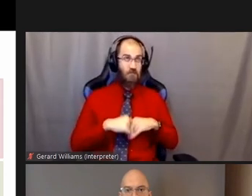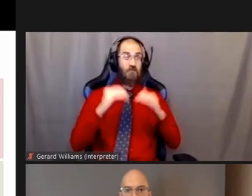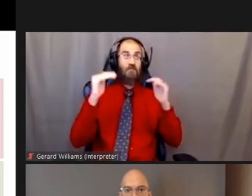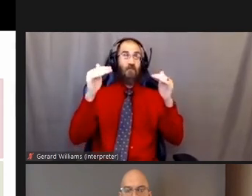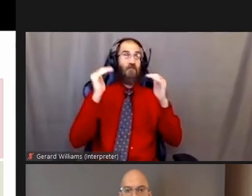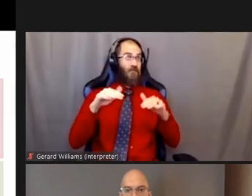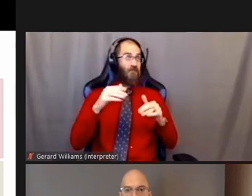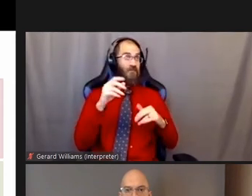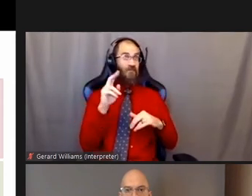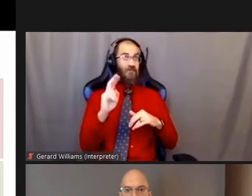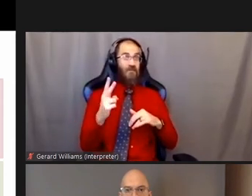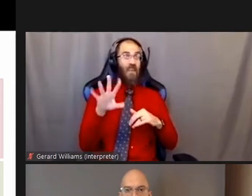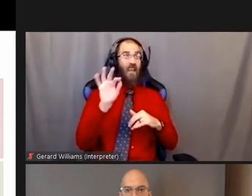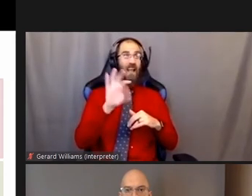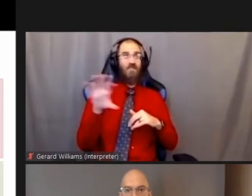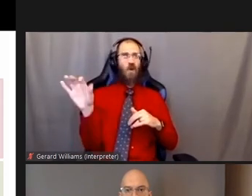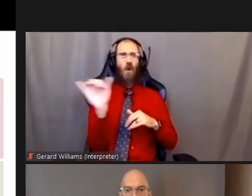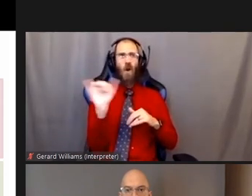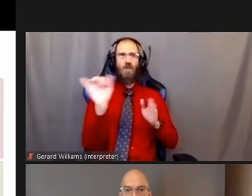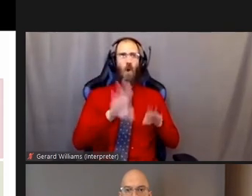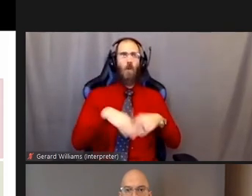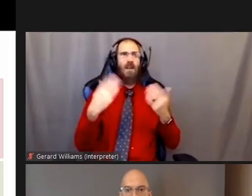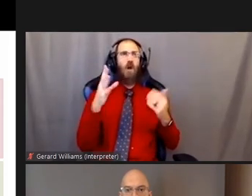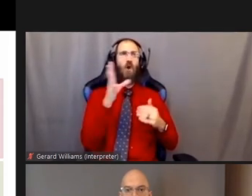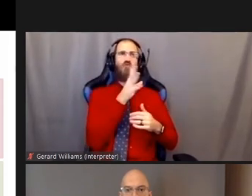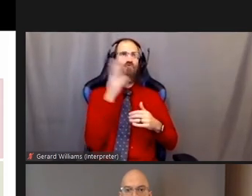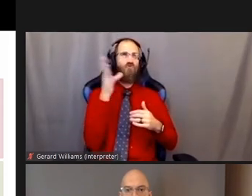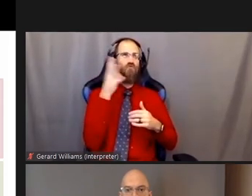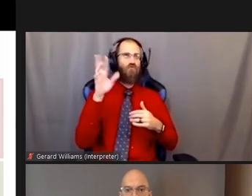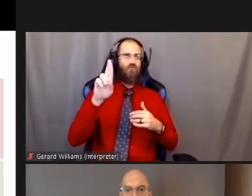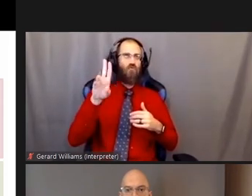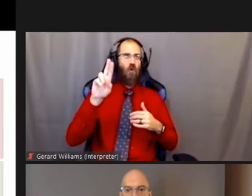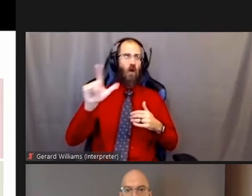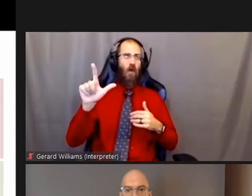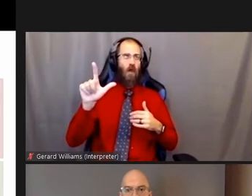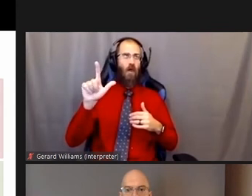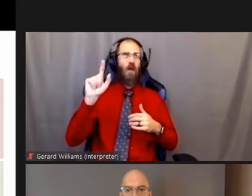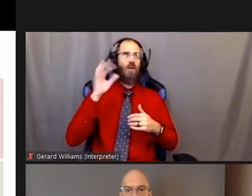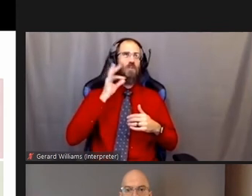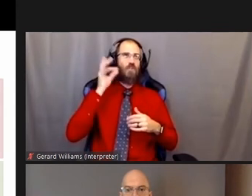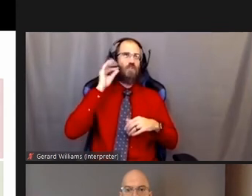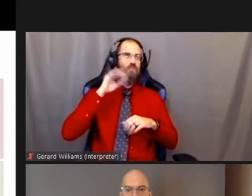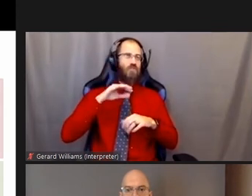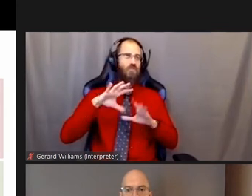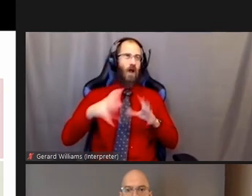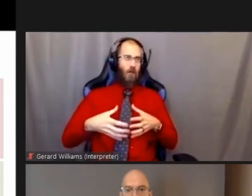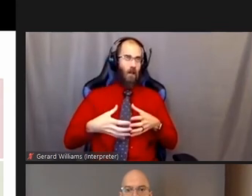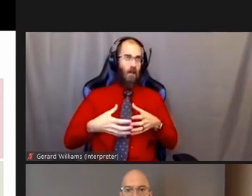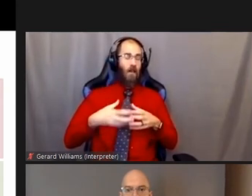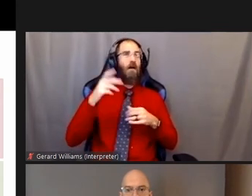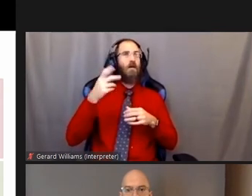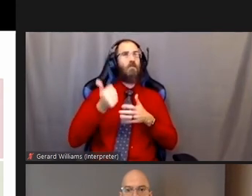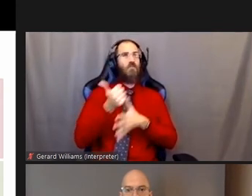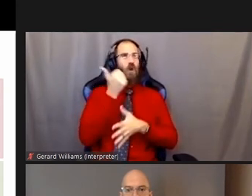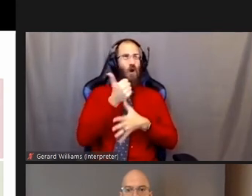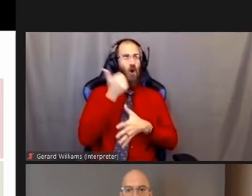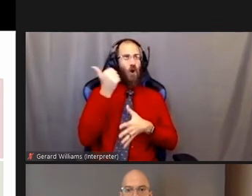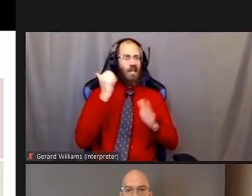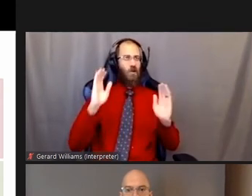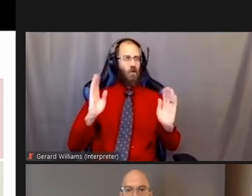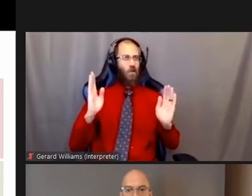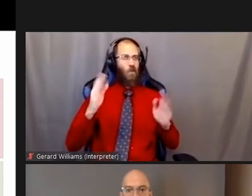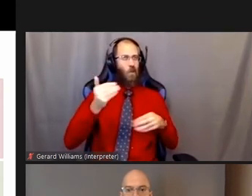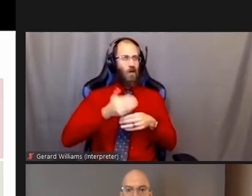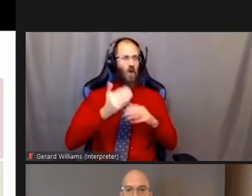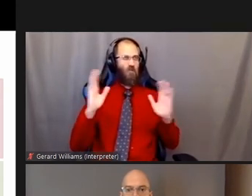the commission opened a rural tribal priority window. And what this window did, it ran from February of